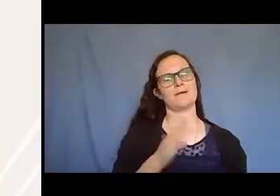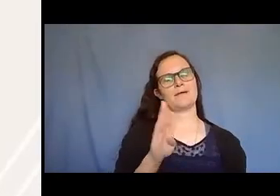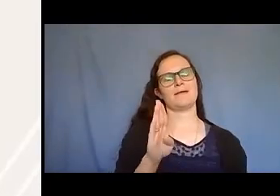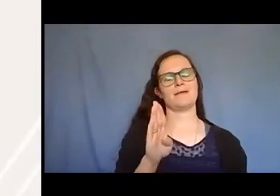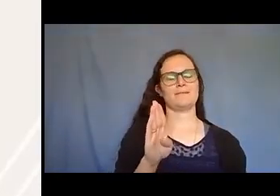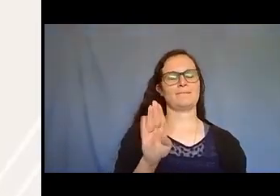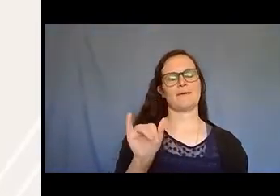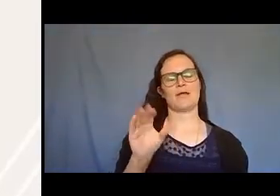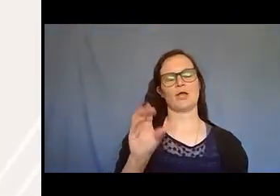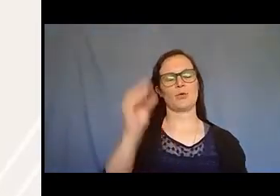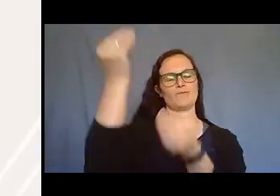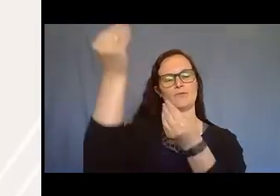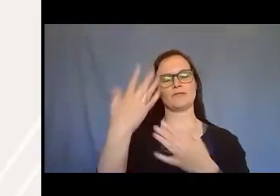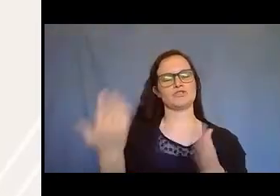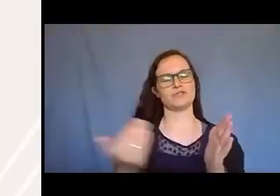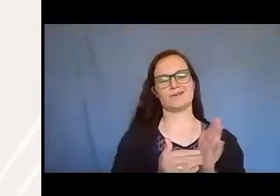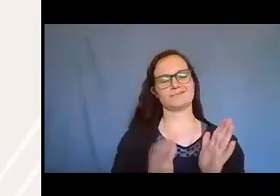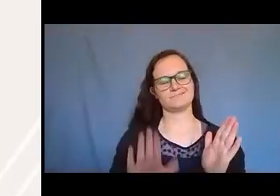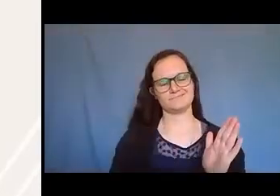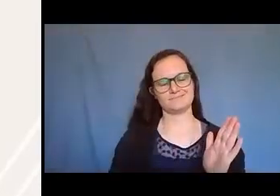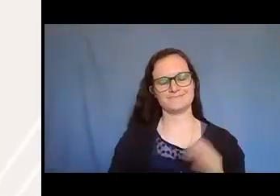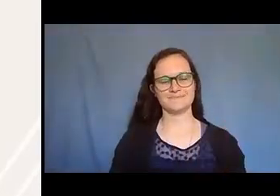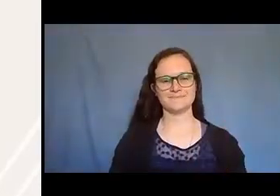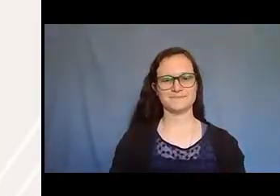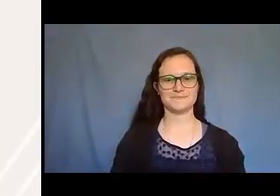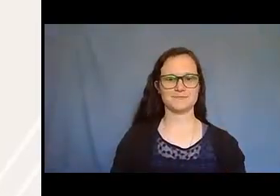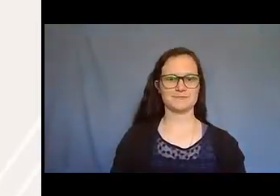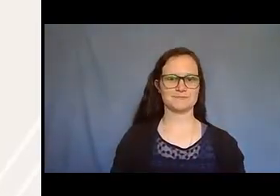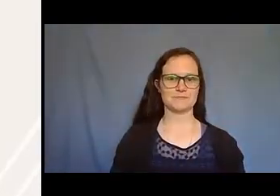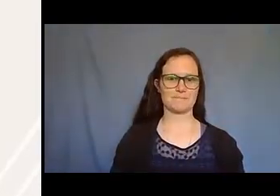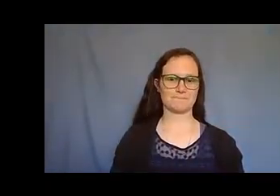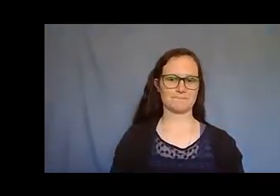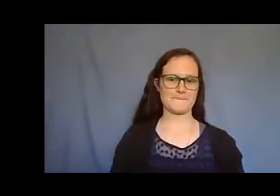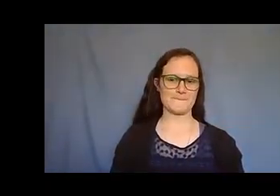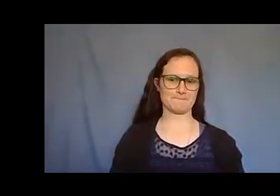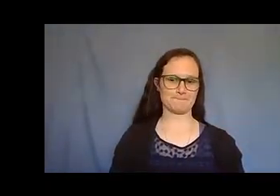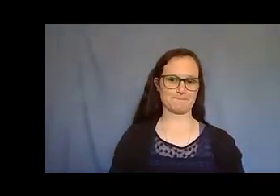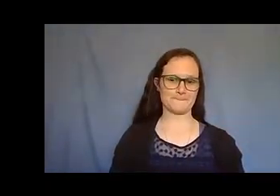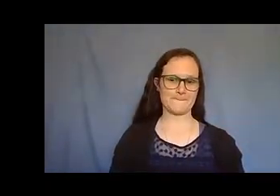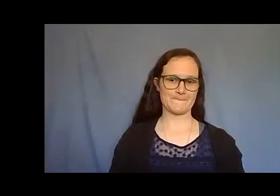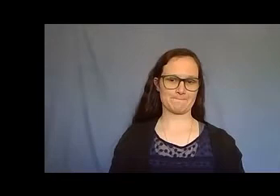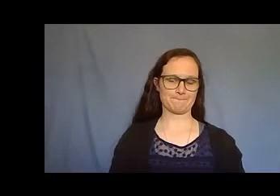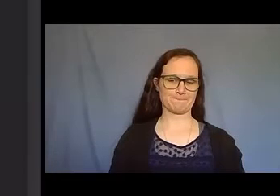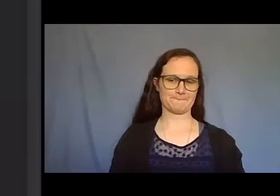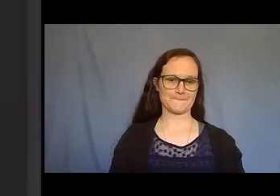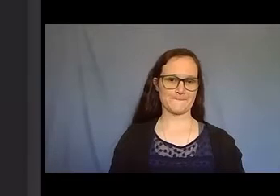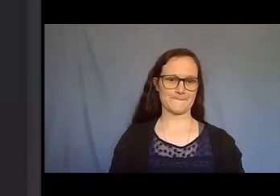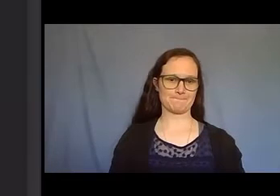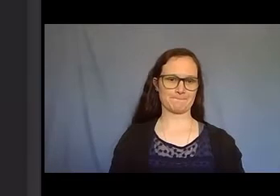Let's see here. Let me get my screen shared.